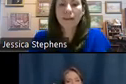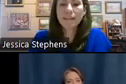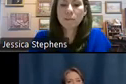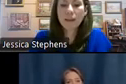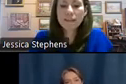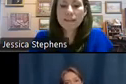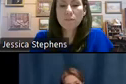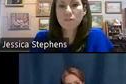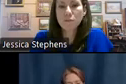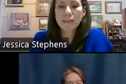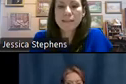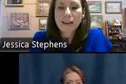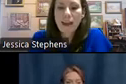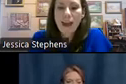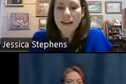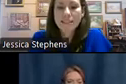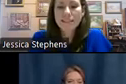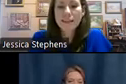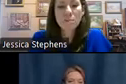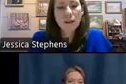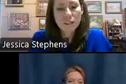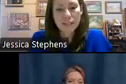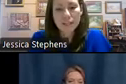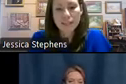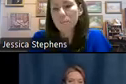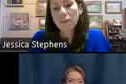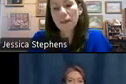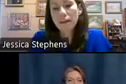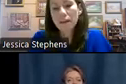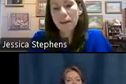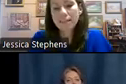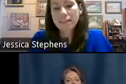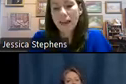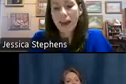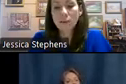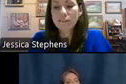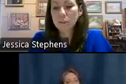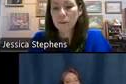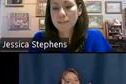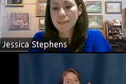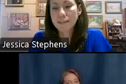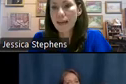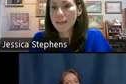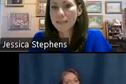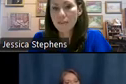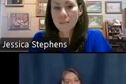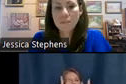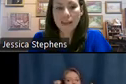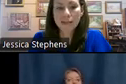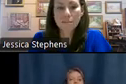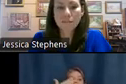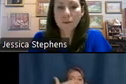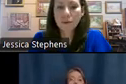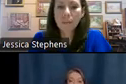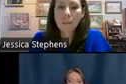He explains the movement as the Impressionists painting out of doors as it has never